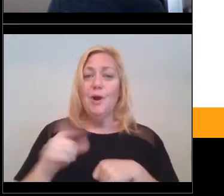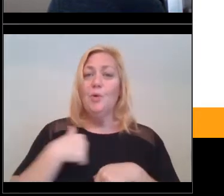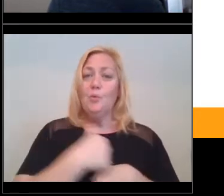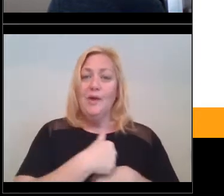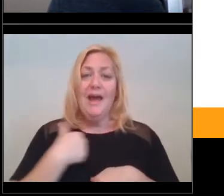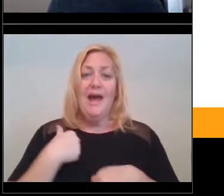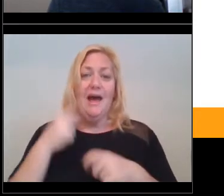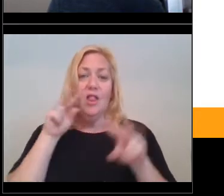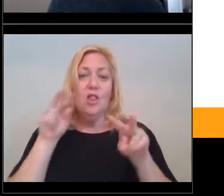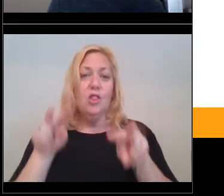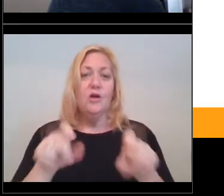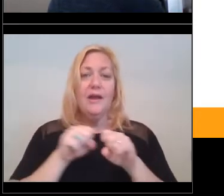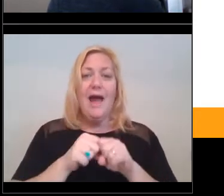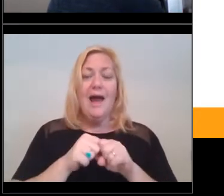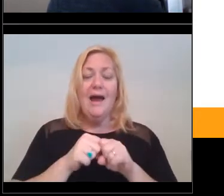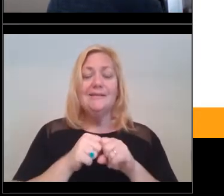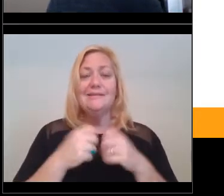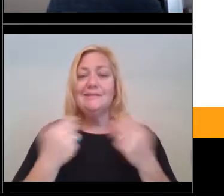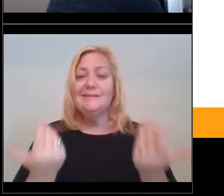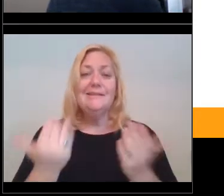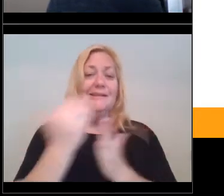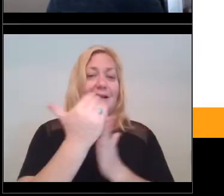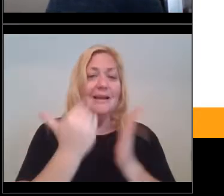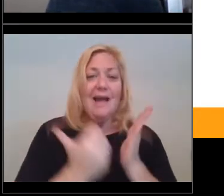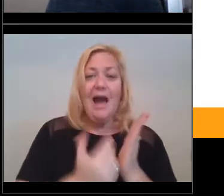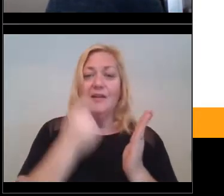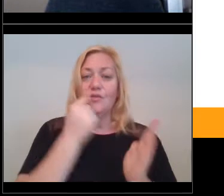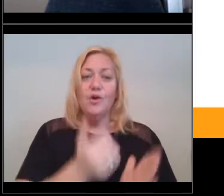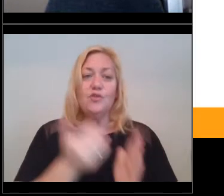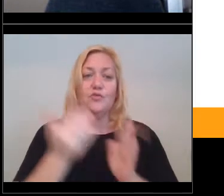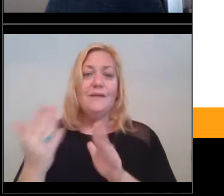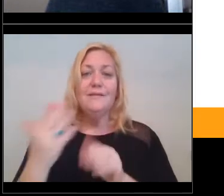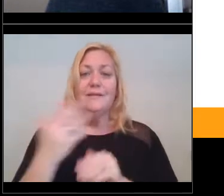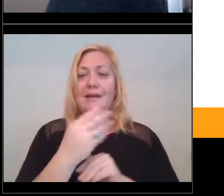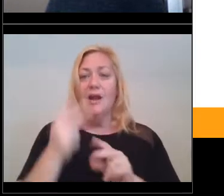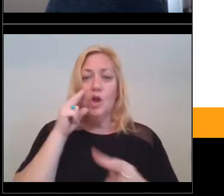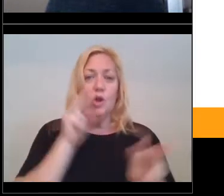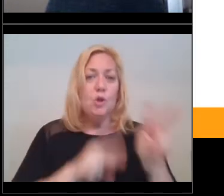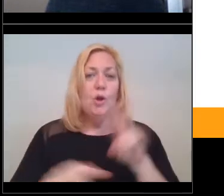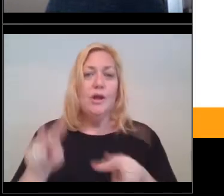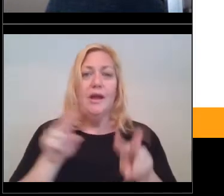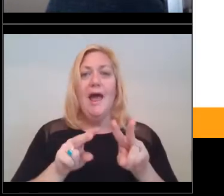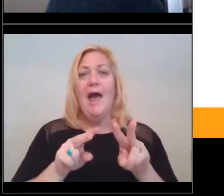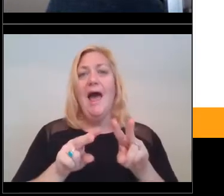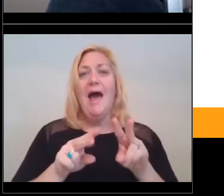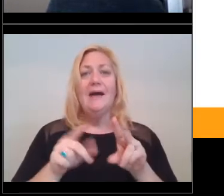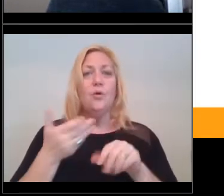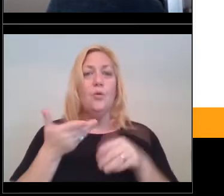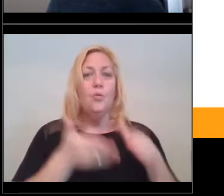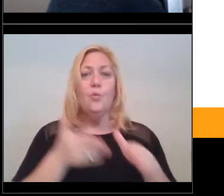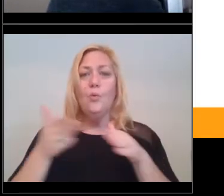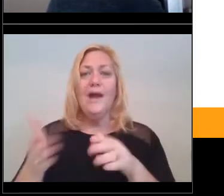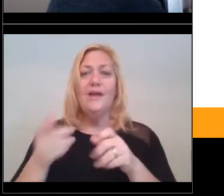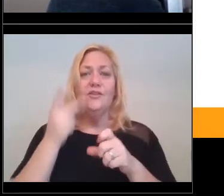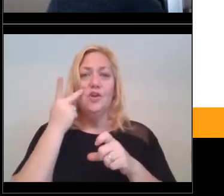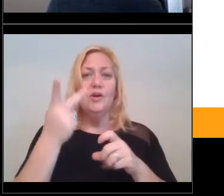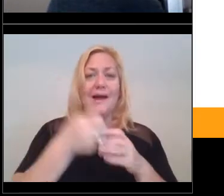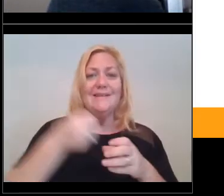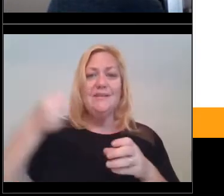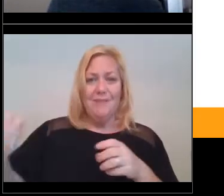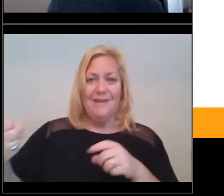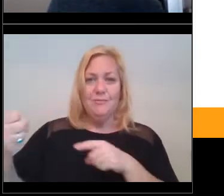at the guidebook for addressing and looking at means to mitigate displacement. So if